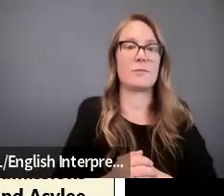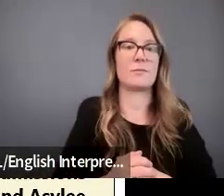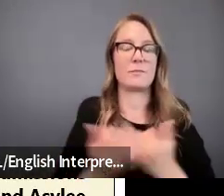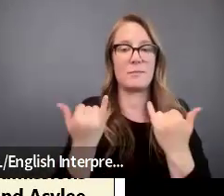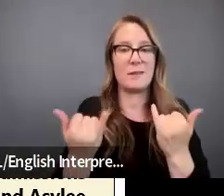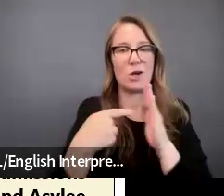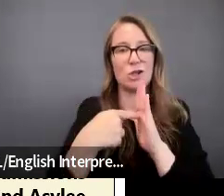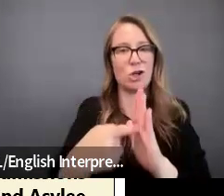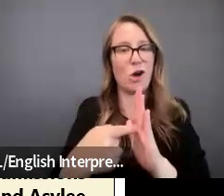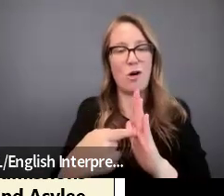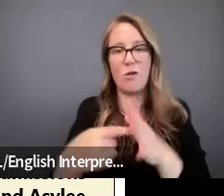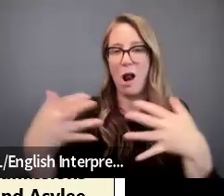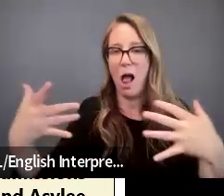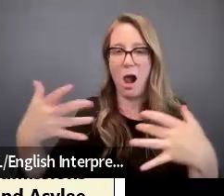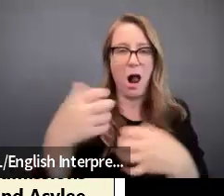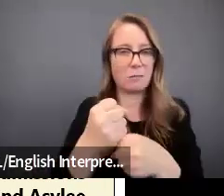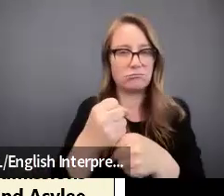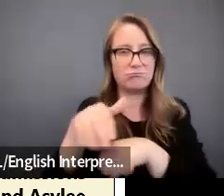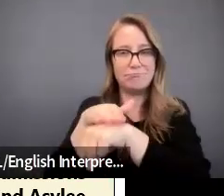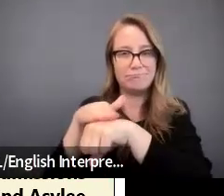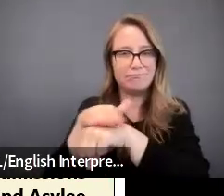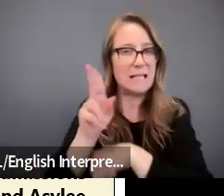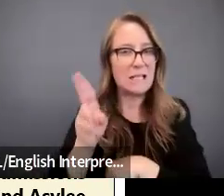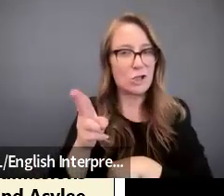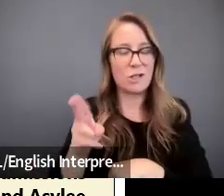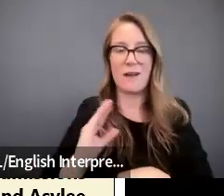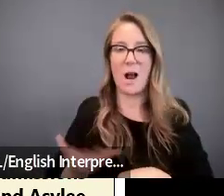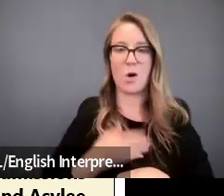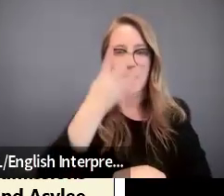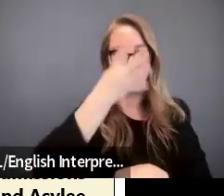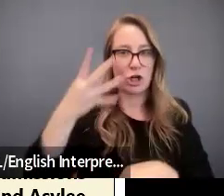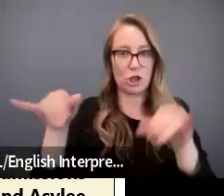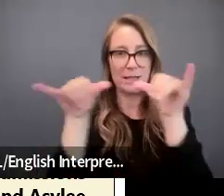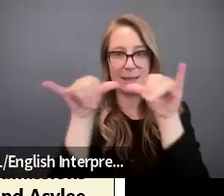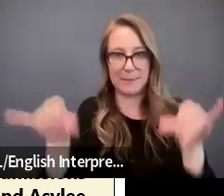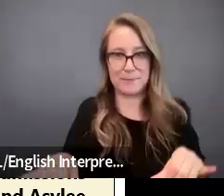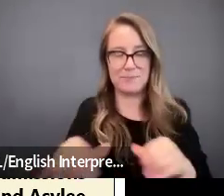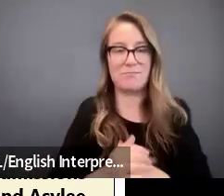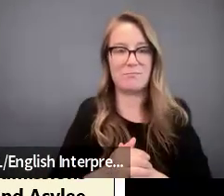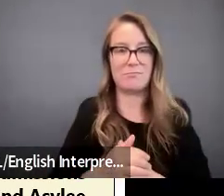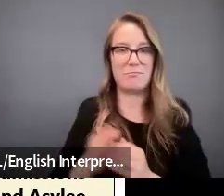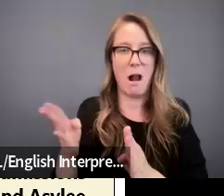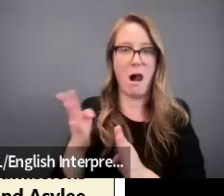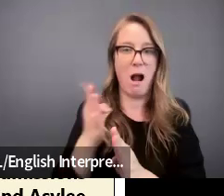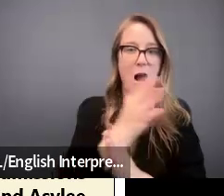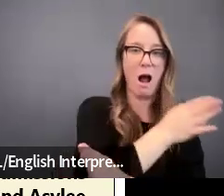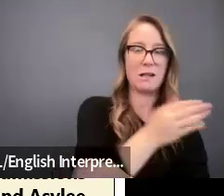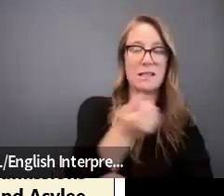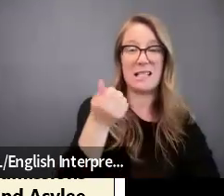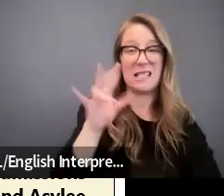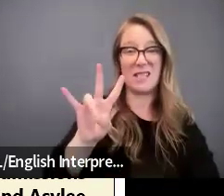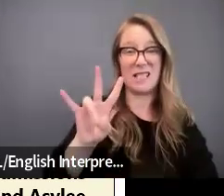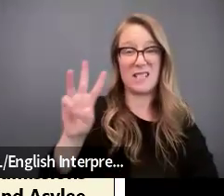This is a high-level overview of the history of our immigration system, all the way back to